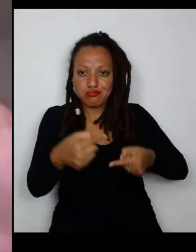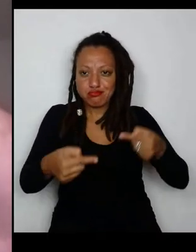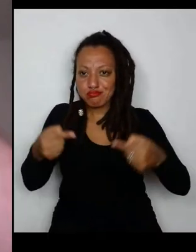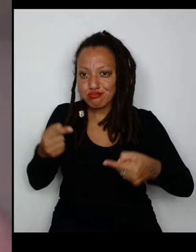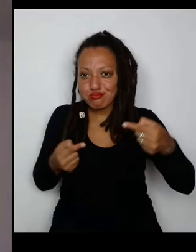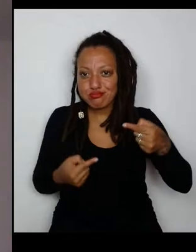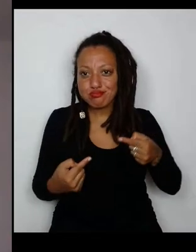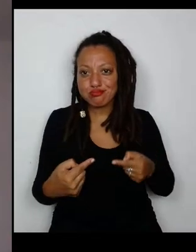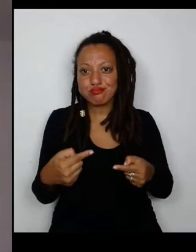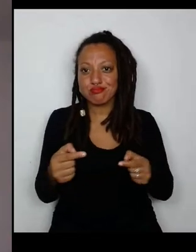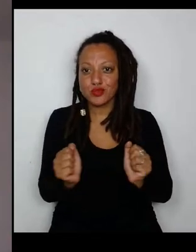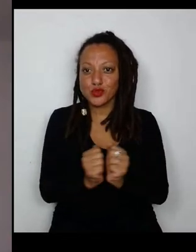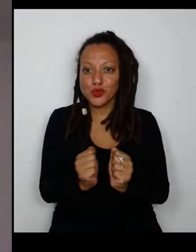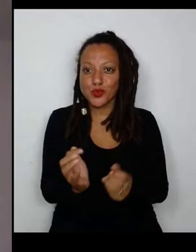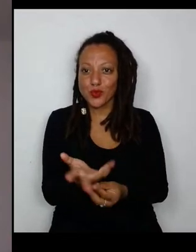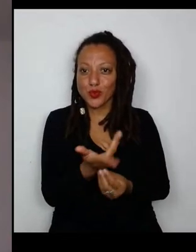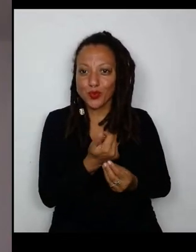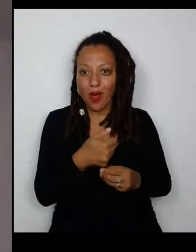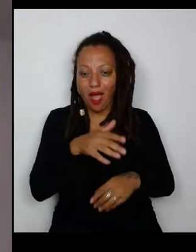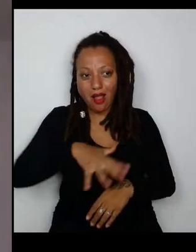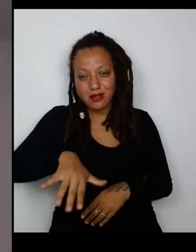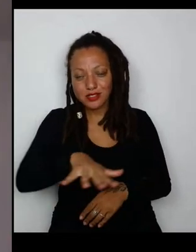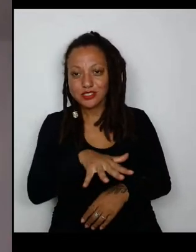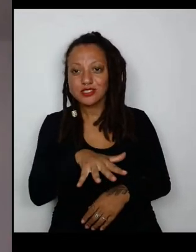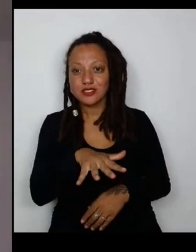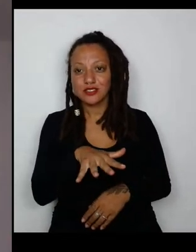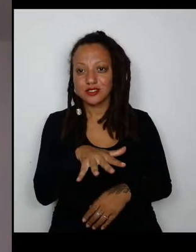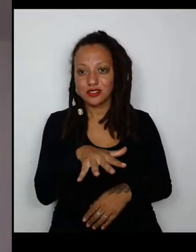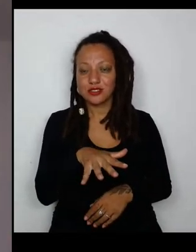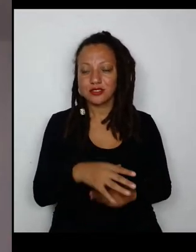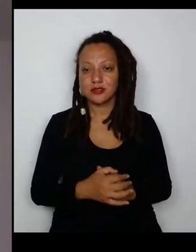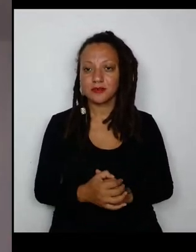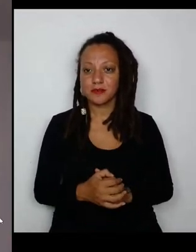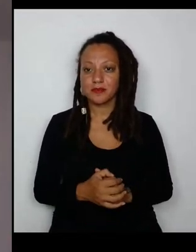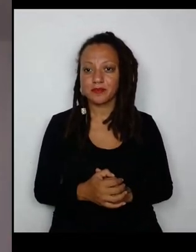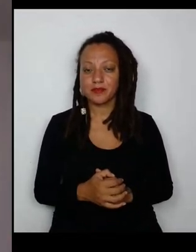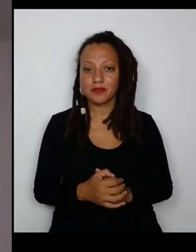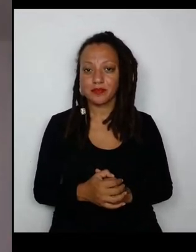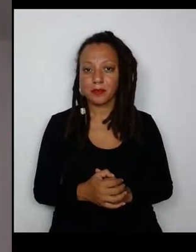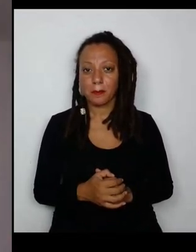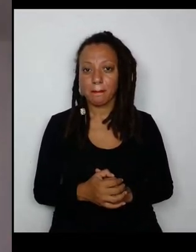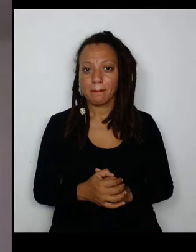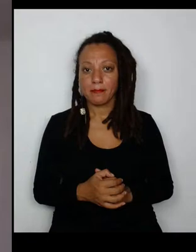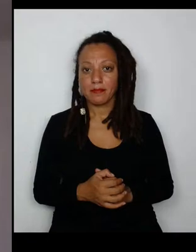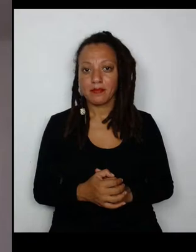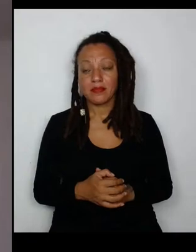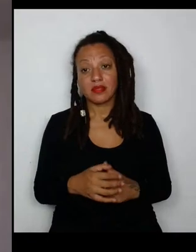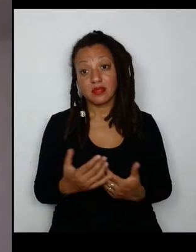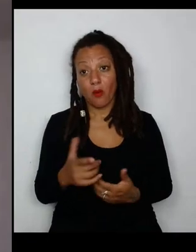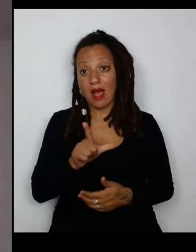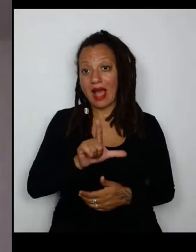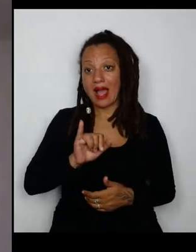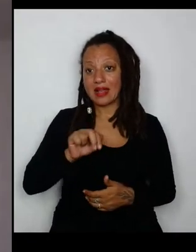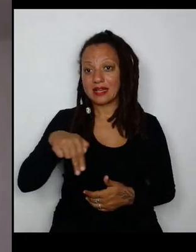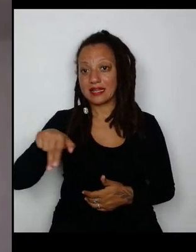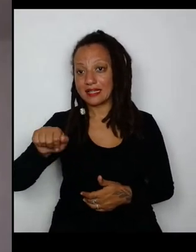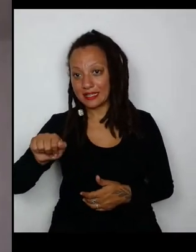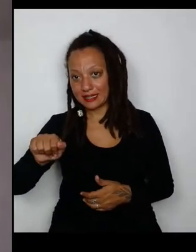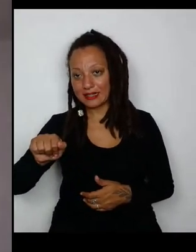works and bringing those ideas into this discussion with that ambition and again